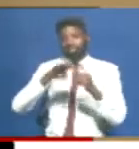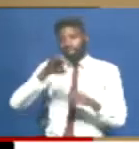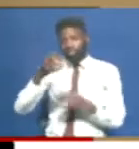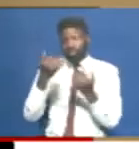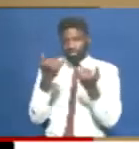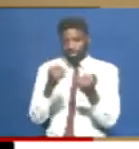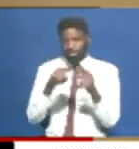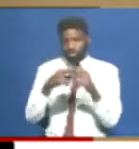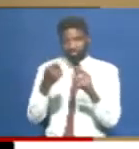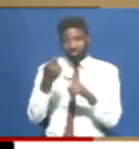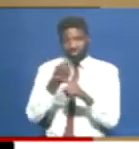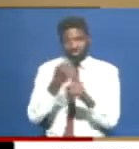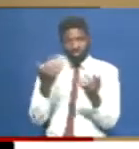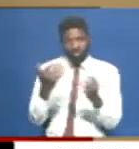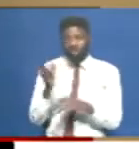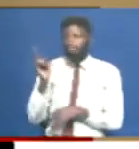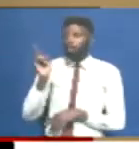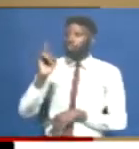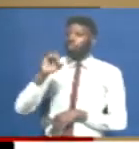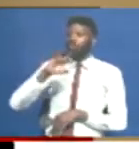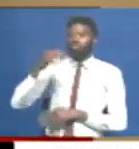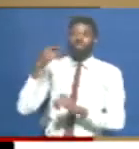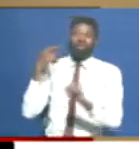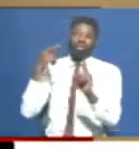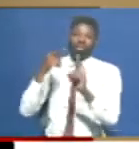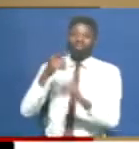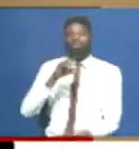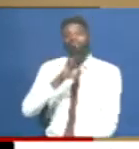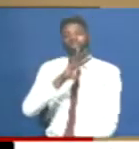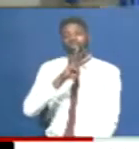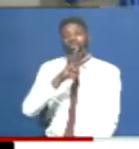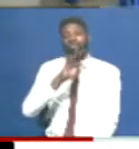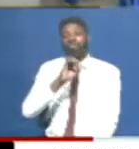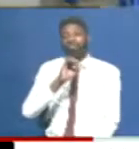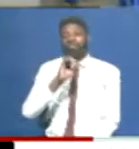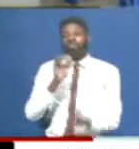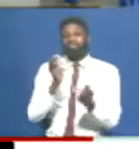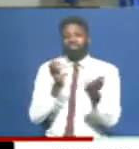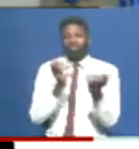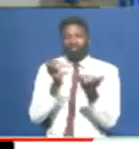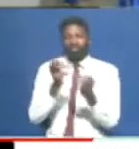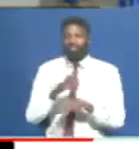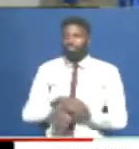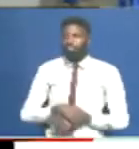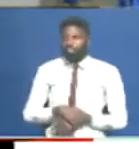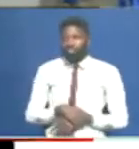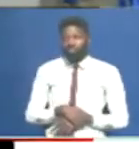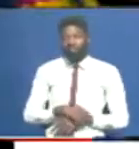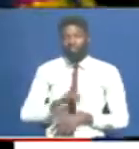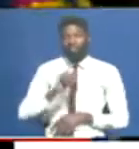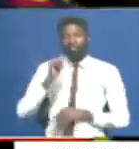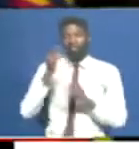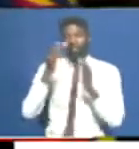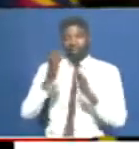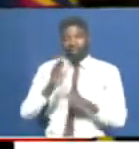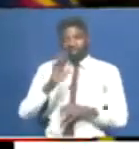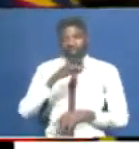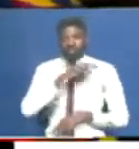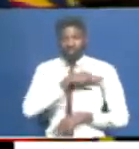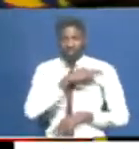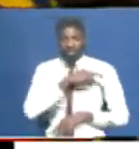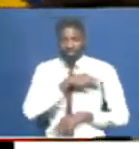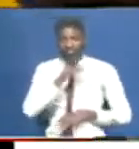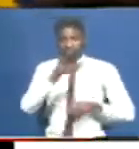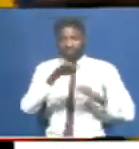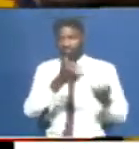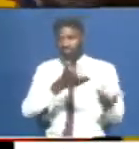training in Nairobi County, targeting 40 enterprises. Kenya's earnings from textile exports hit